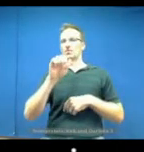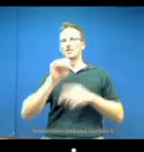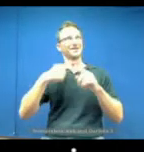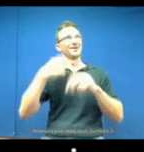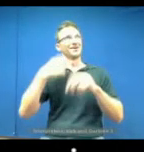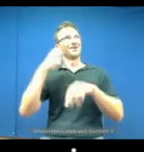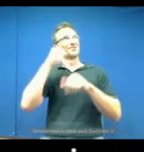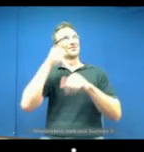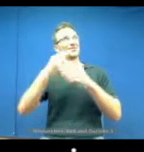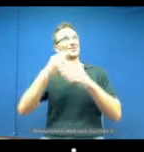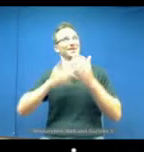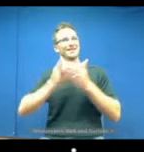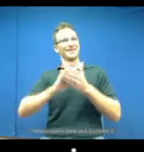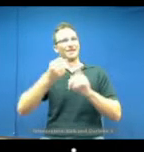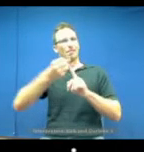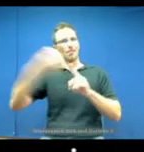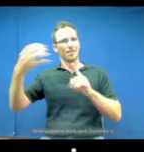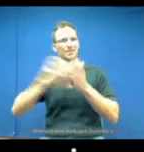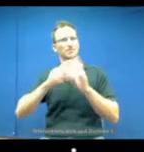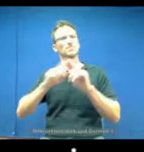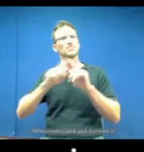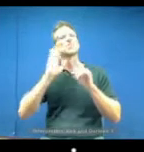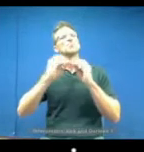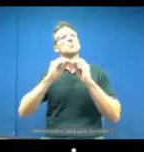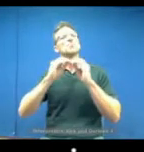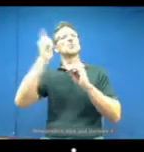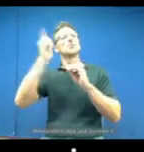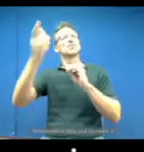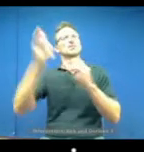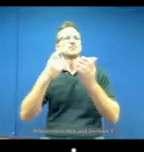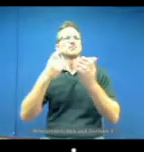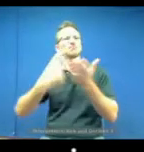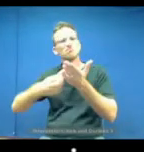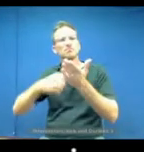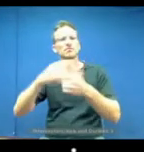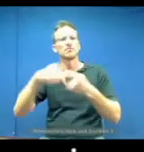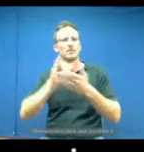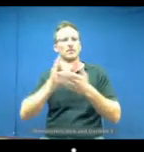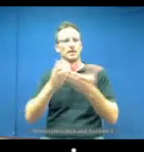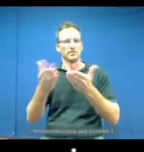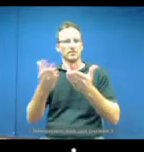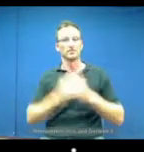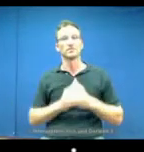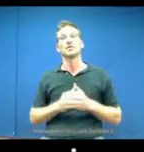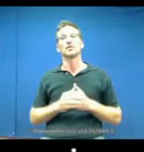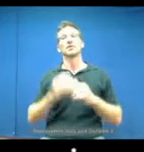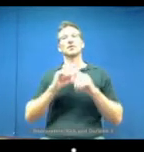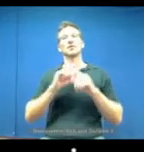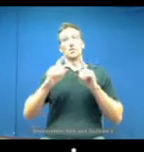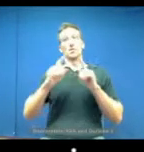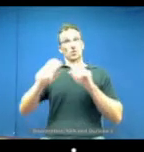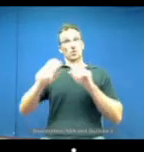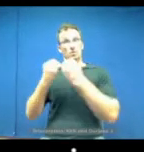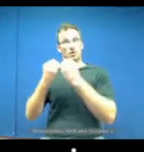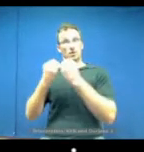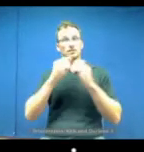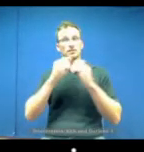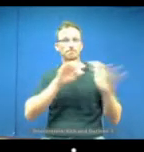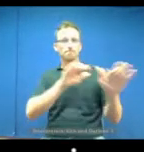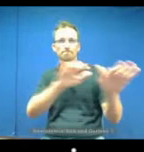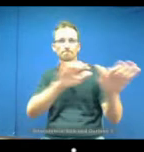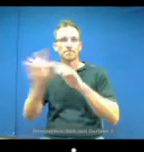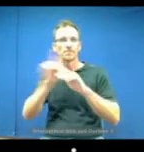later. But some of what they have said about the numbers within the deaf community, from the Deaf